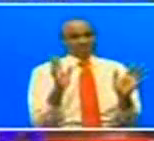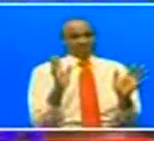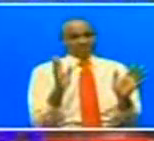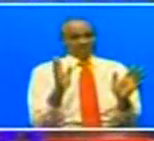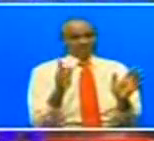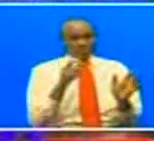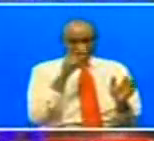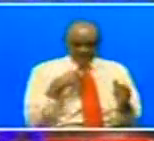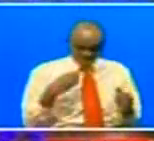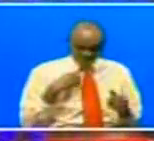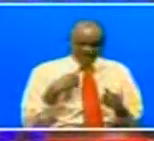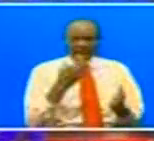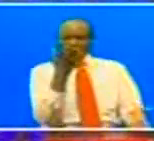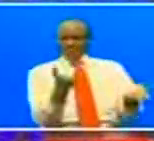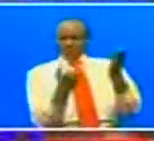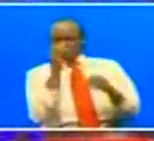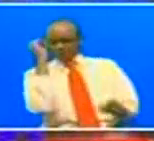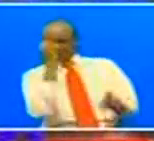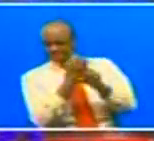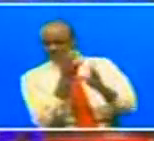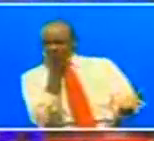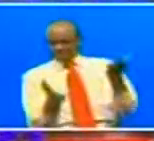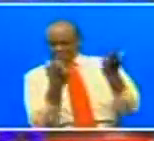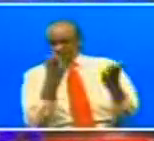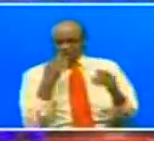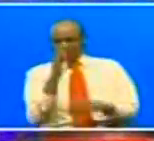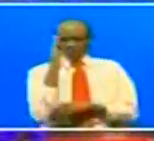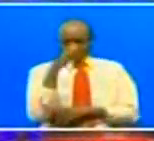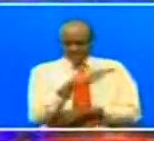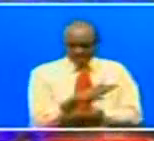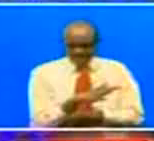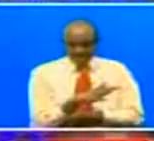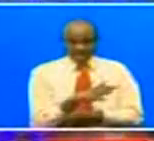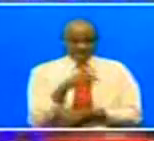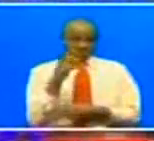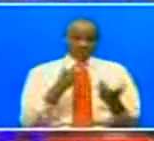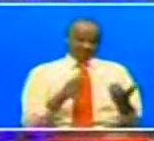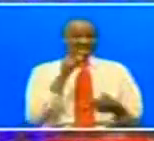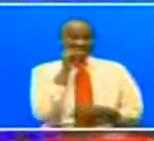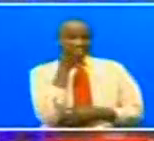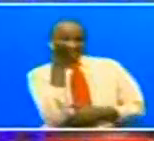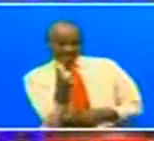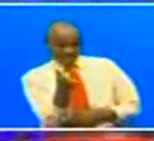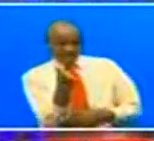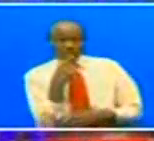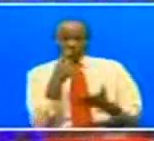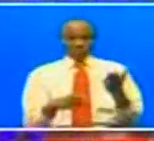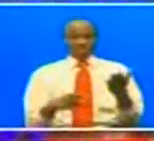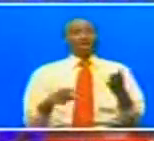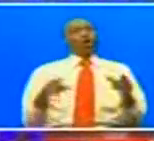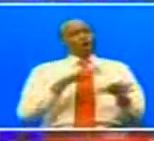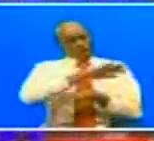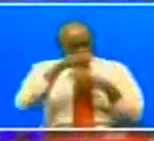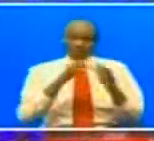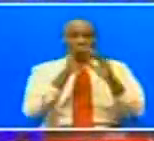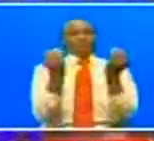is an objective assessment of the security situation on the ground. That process is decided in London, and it's exactly the same across